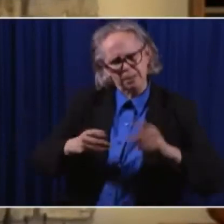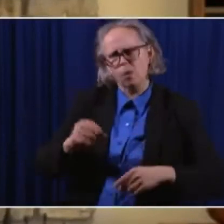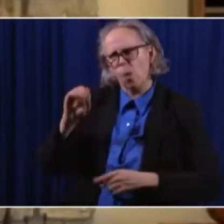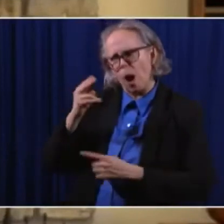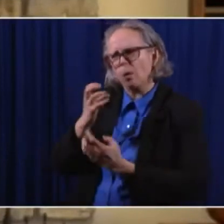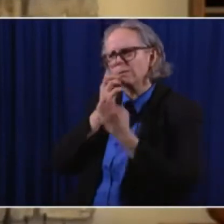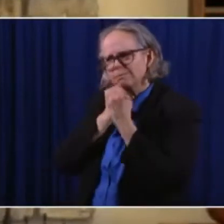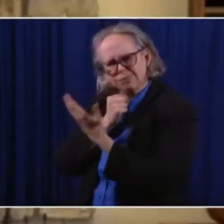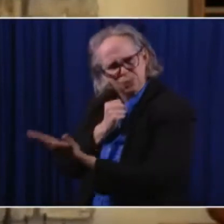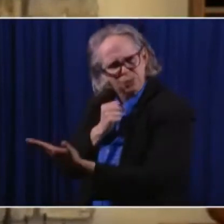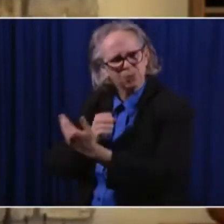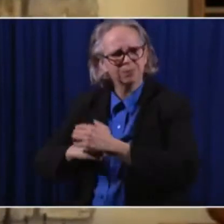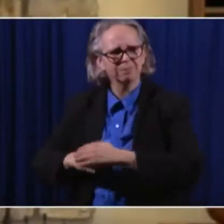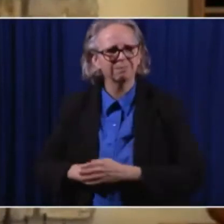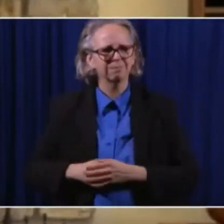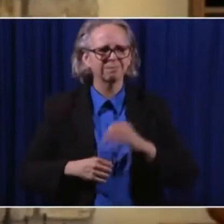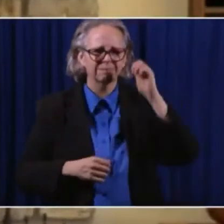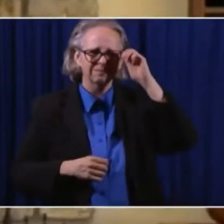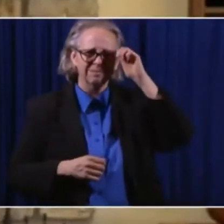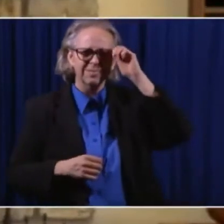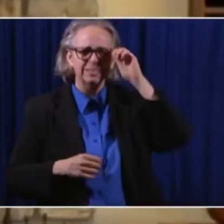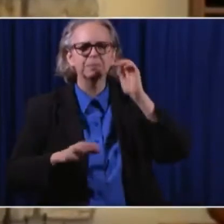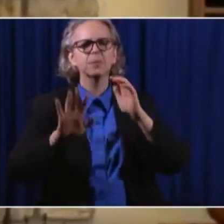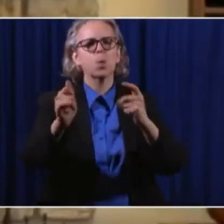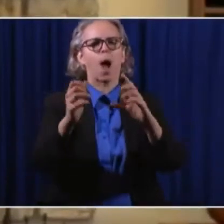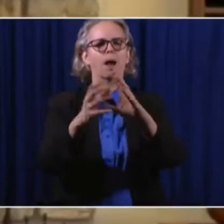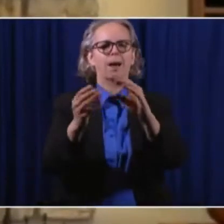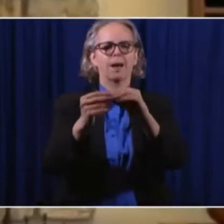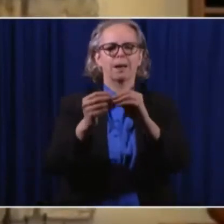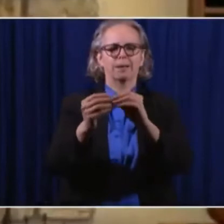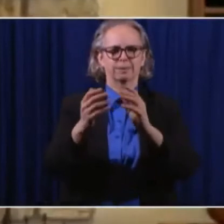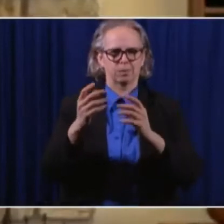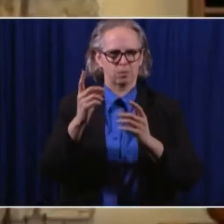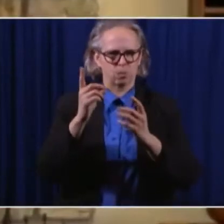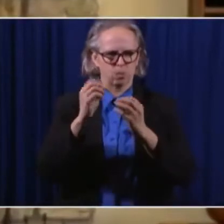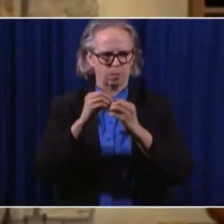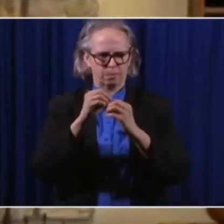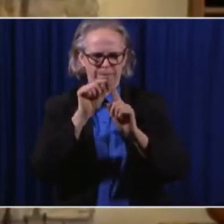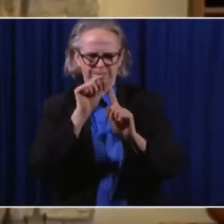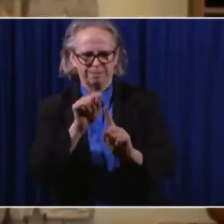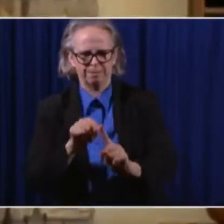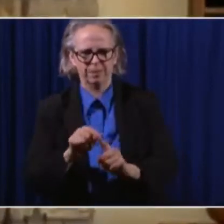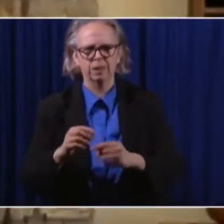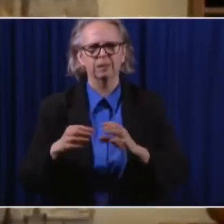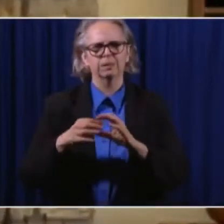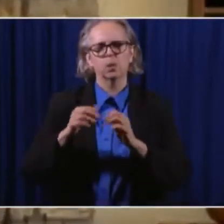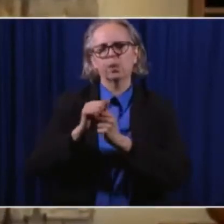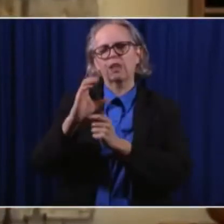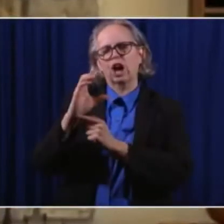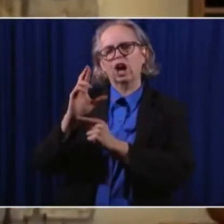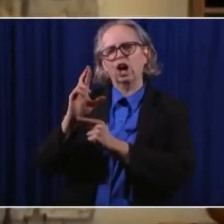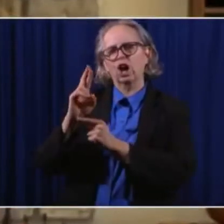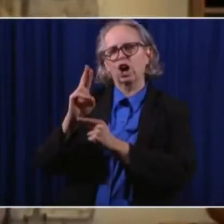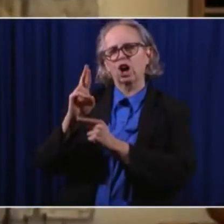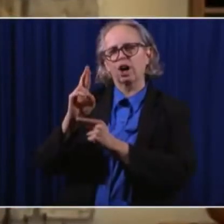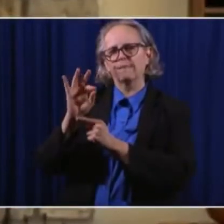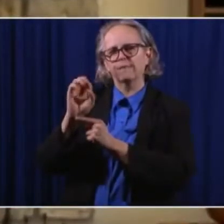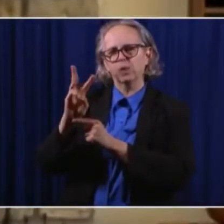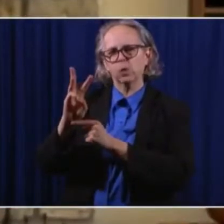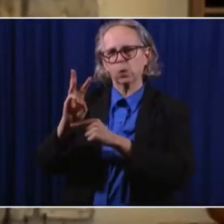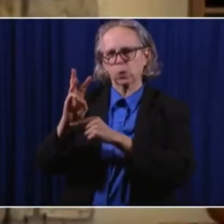Governor, maybe just a couple more comments about the curfew, because I'm sure people are saying, well, what all does that mean? Again, 10 o'clock to 5 o'clock in the